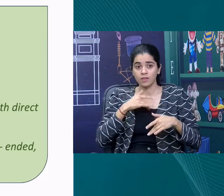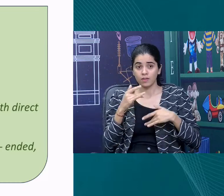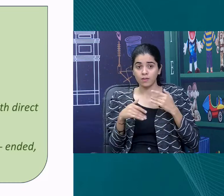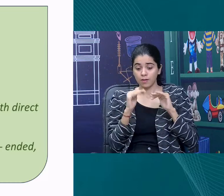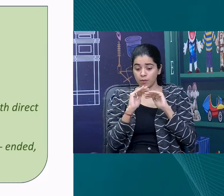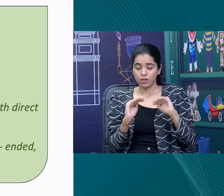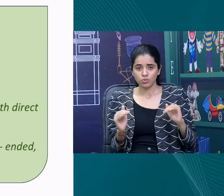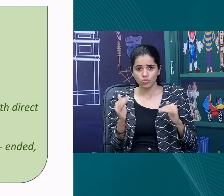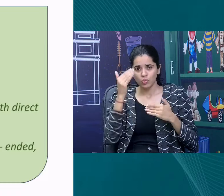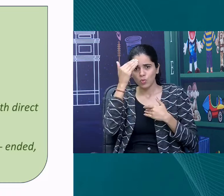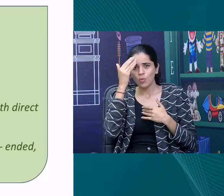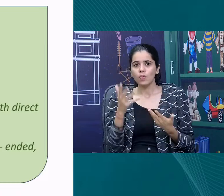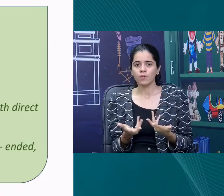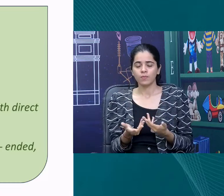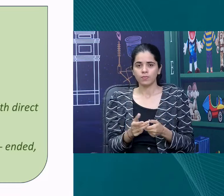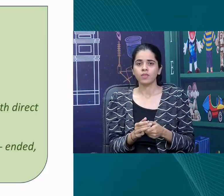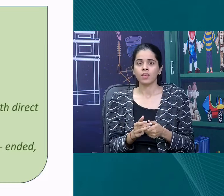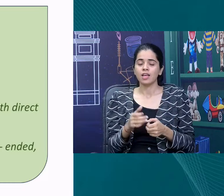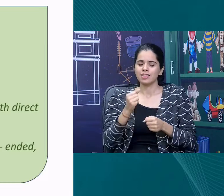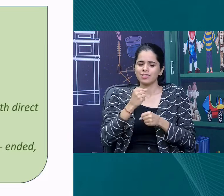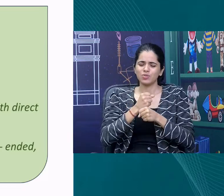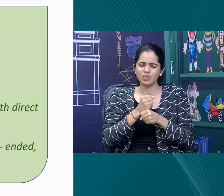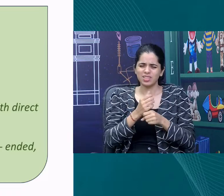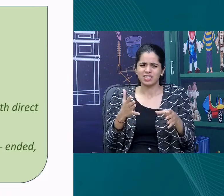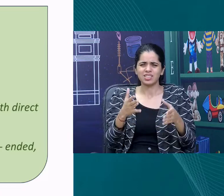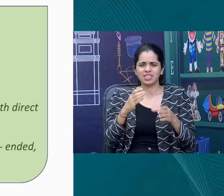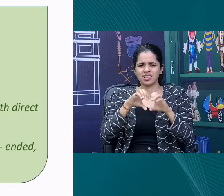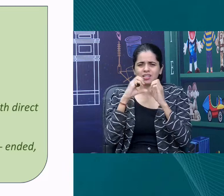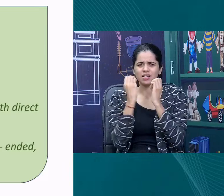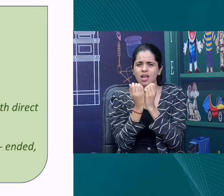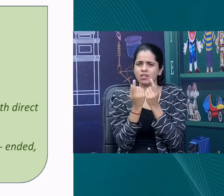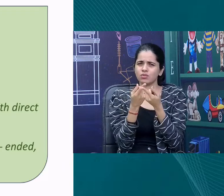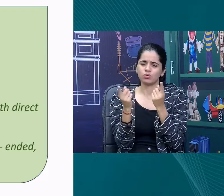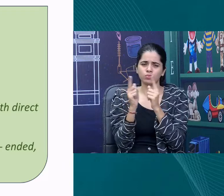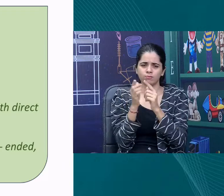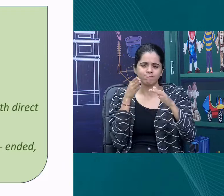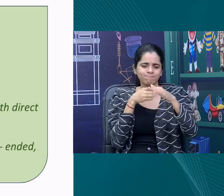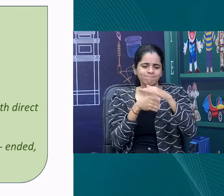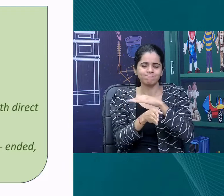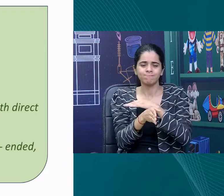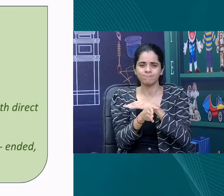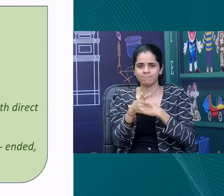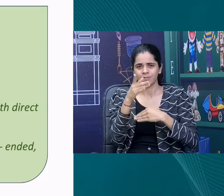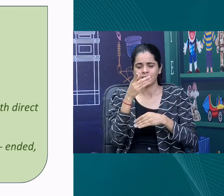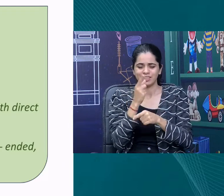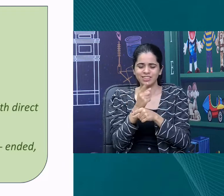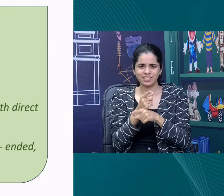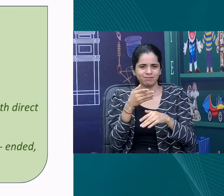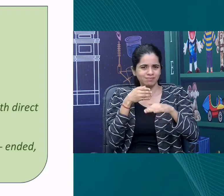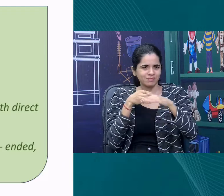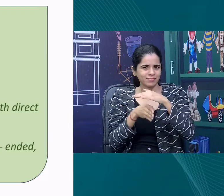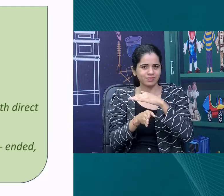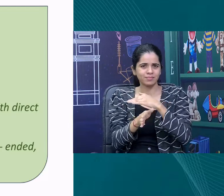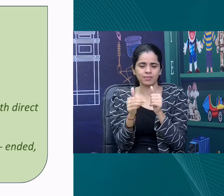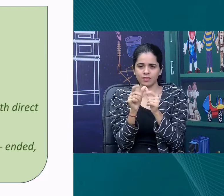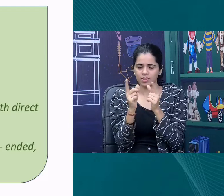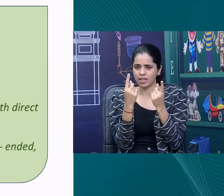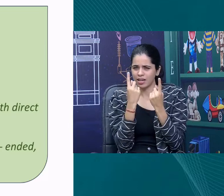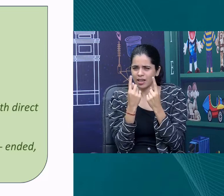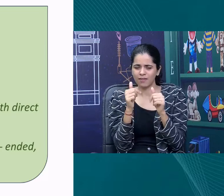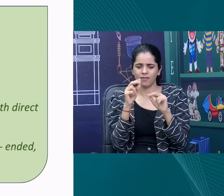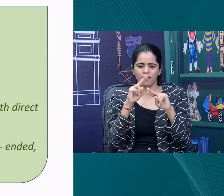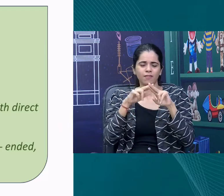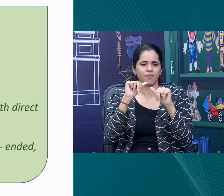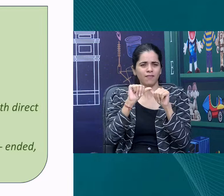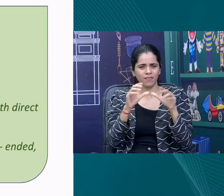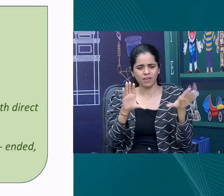the children know. So generally we go into a classroom, we plan the lesson already and we go. And our assessment, FA, prior